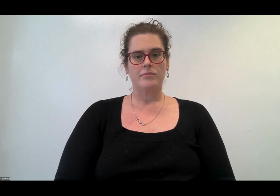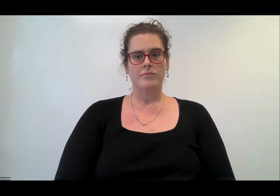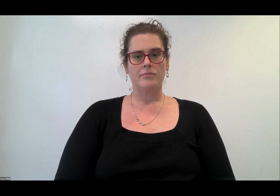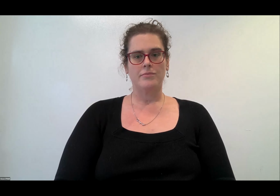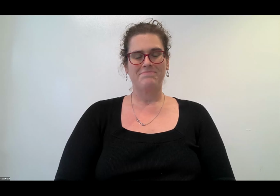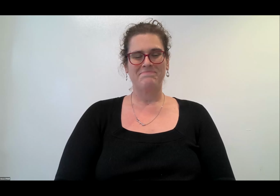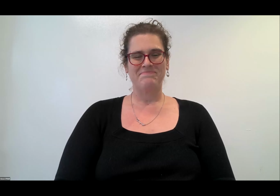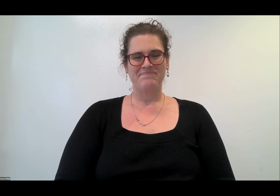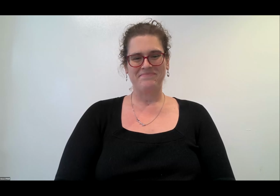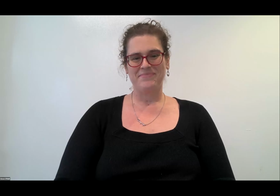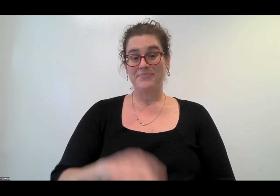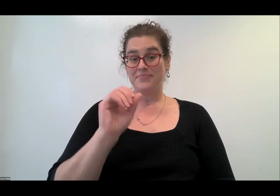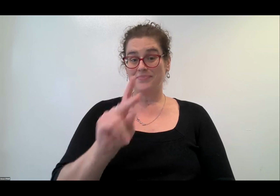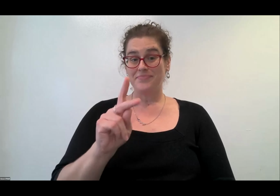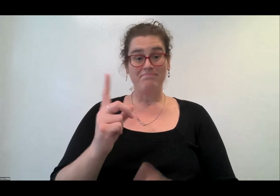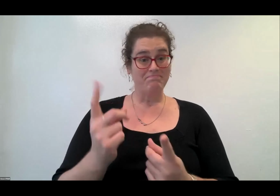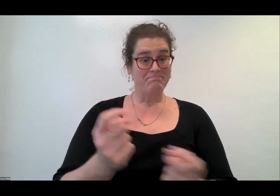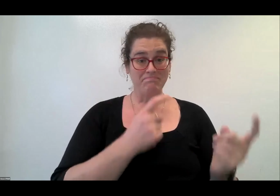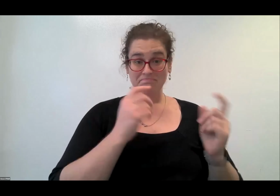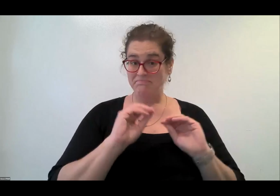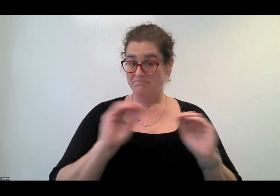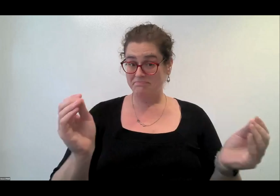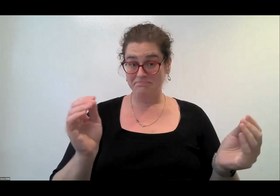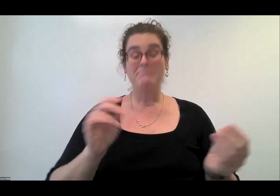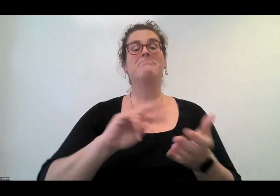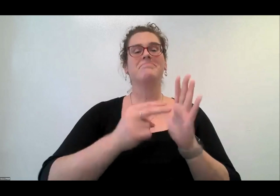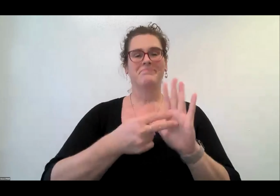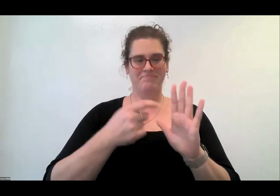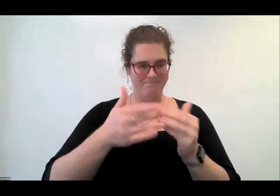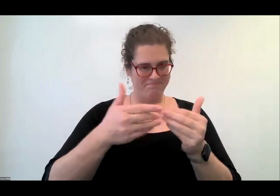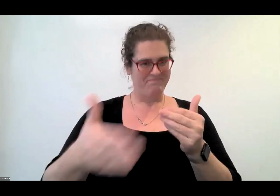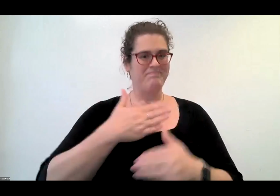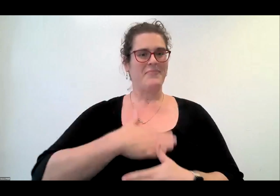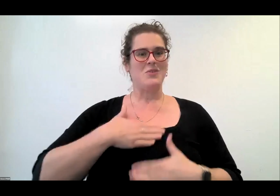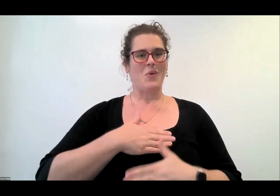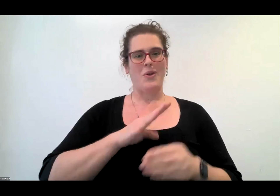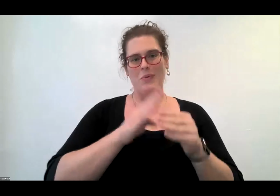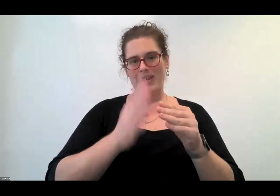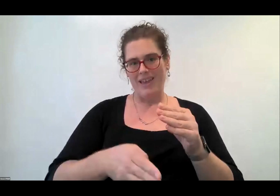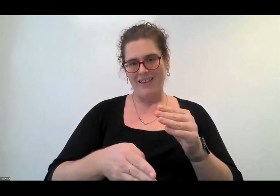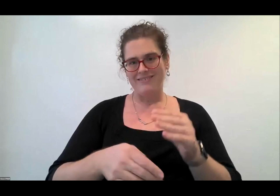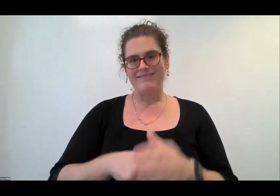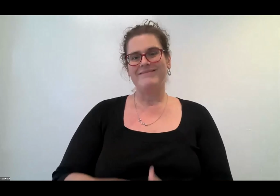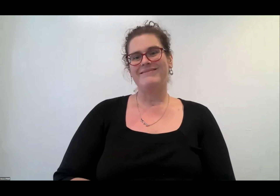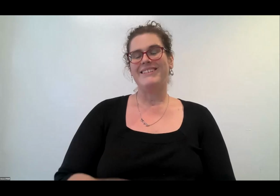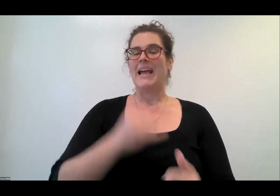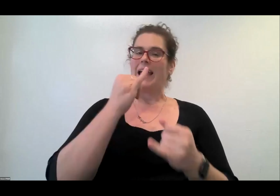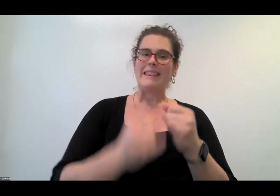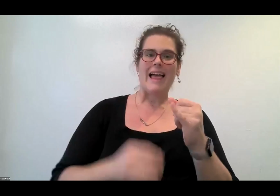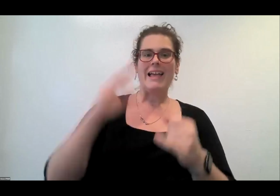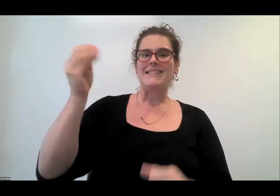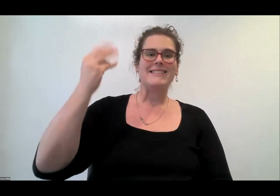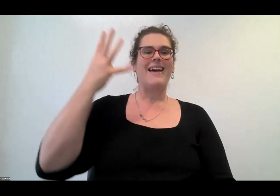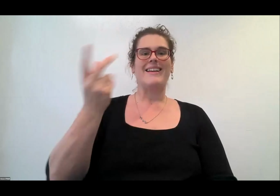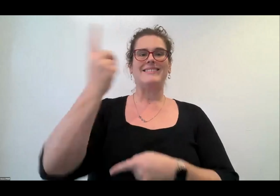Okay, well, if there are no other questions, have a great weekend, everyone. Enjoy this last sunny day before